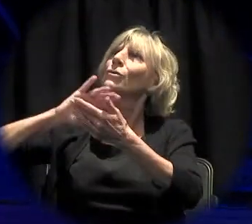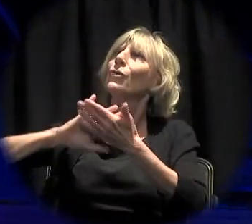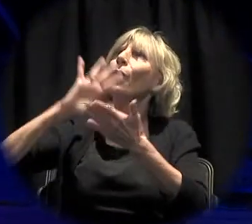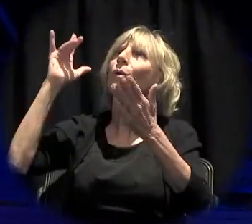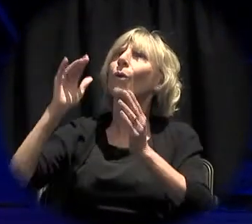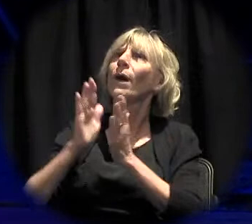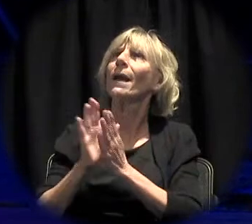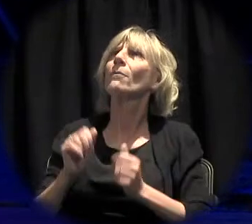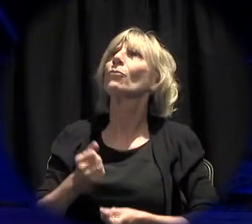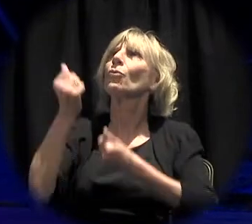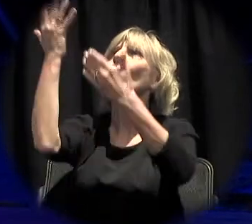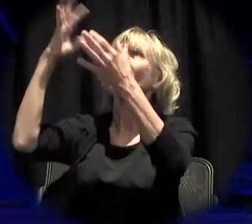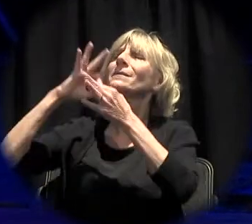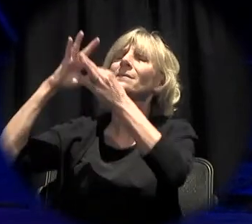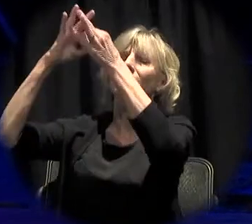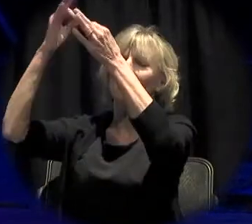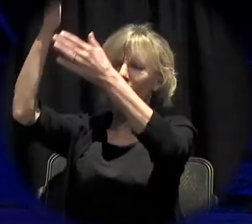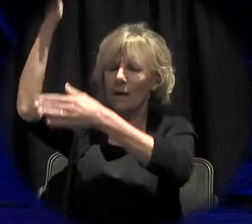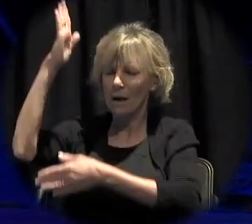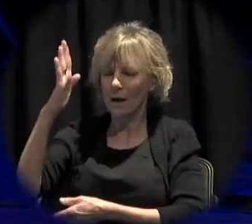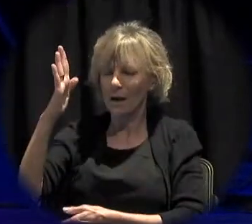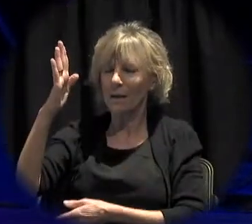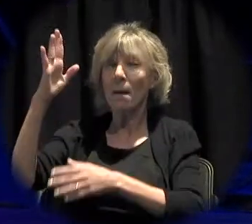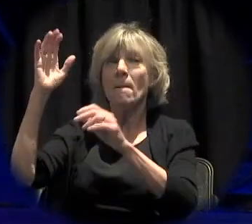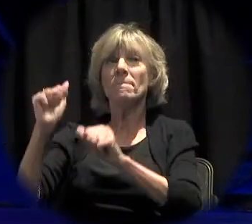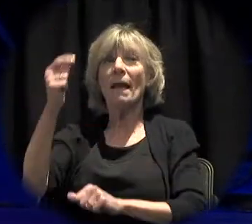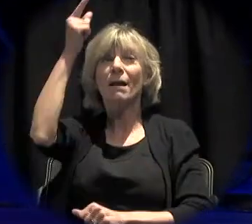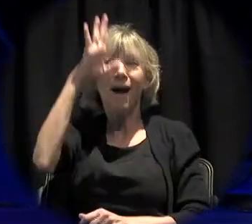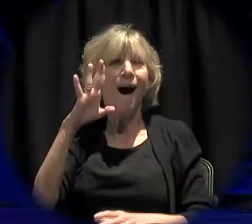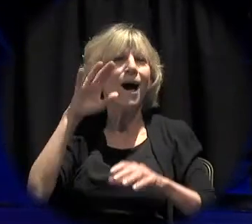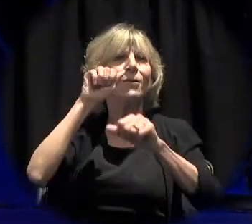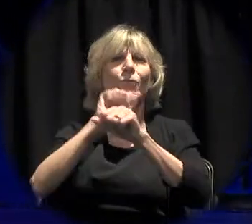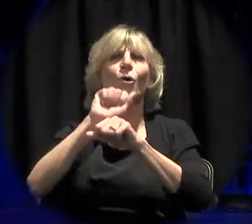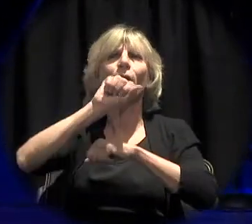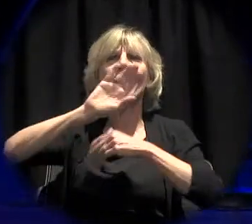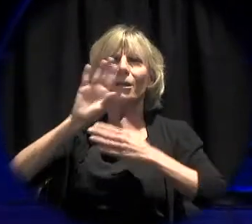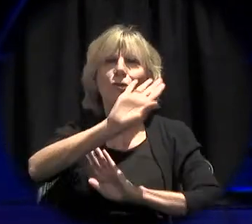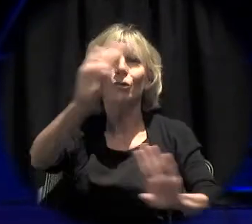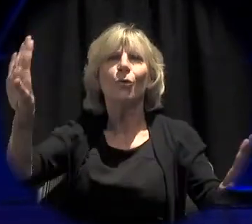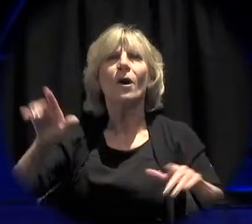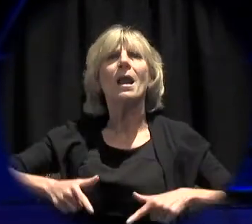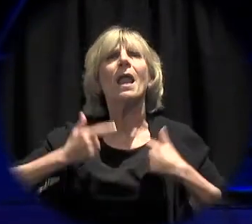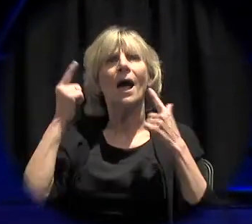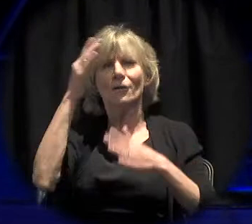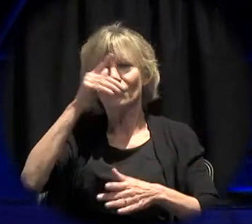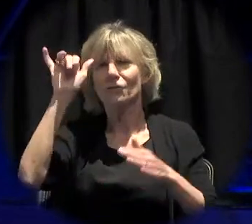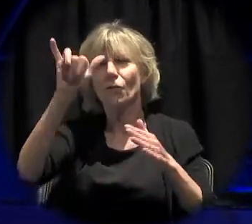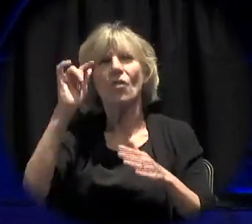praise of God." May God be at work in your life to that end. Amen.